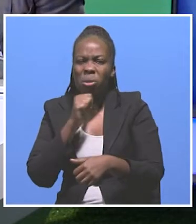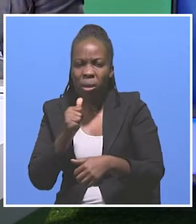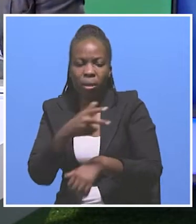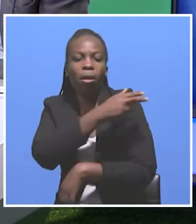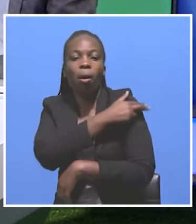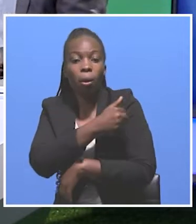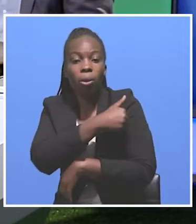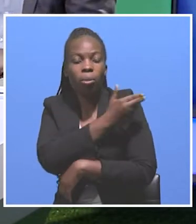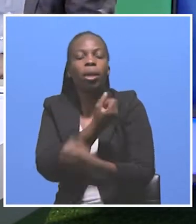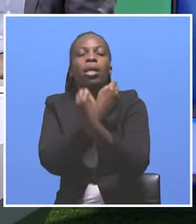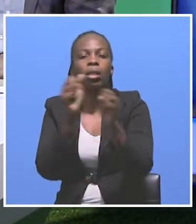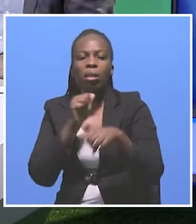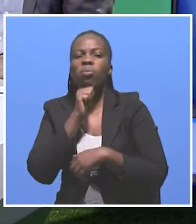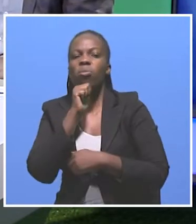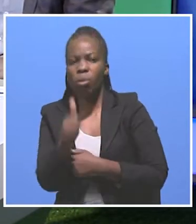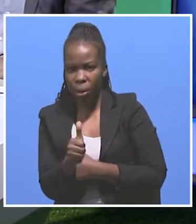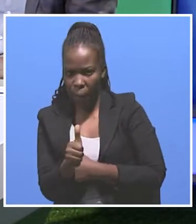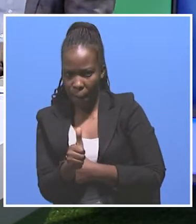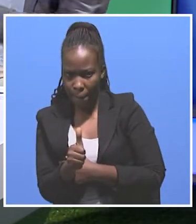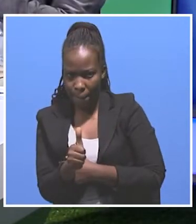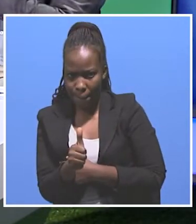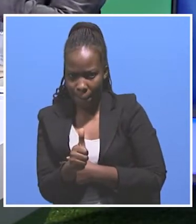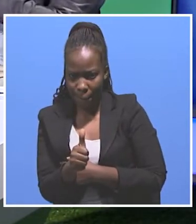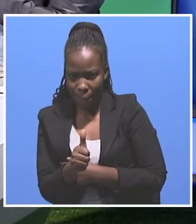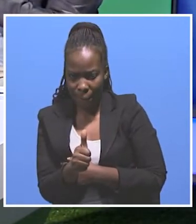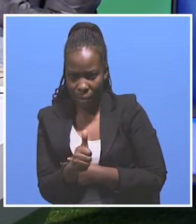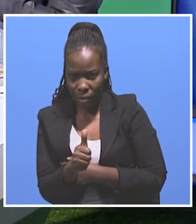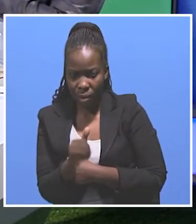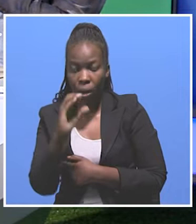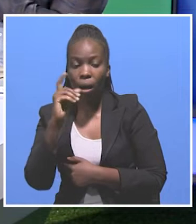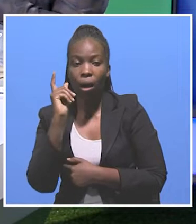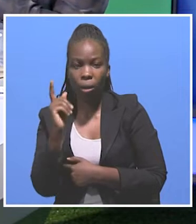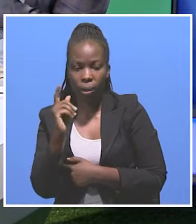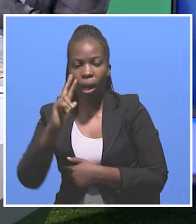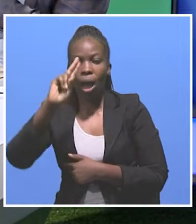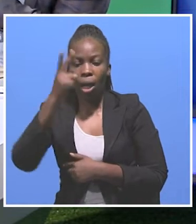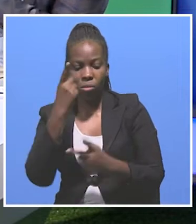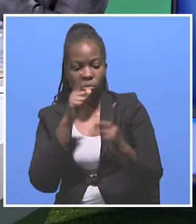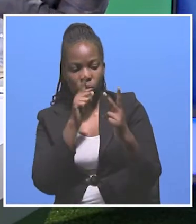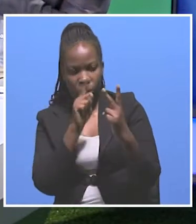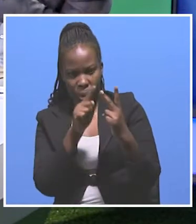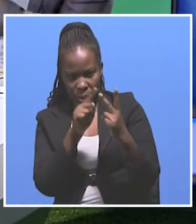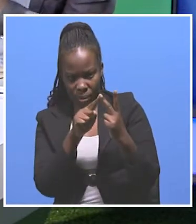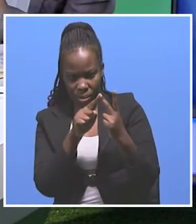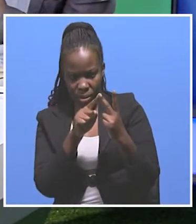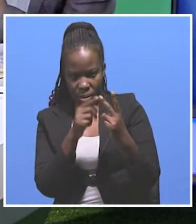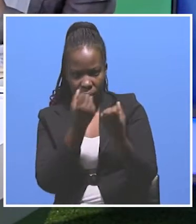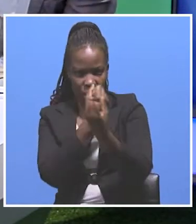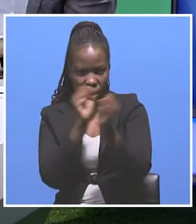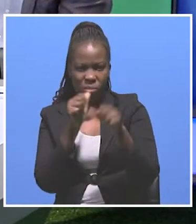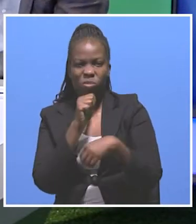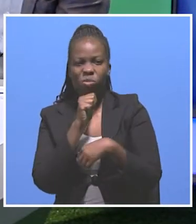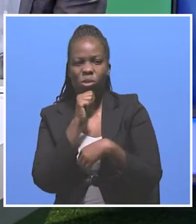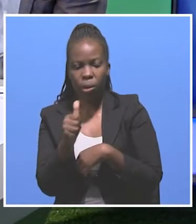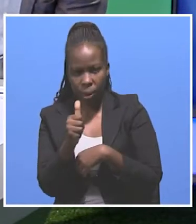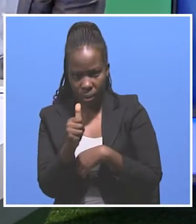health facility, it is unsafe. Okay? The second component of the unsafe